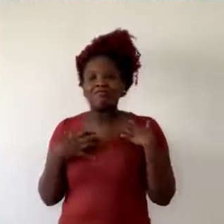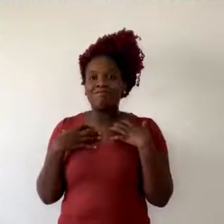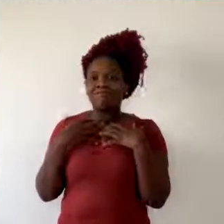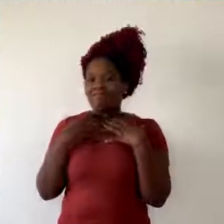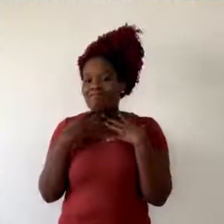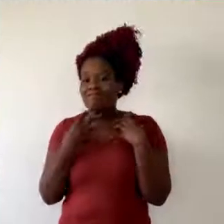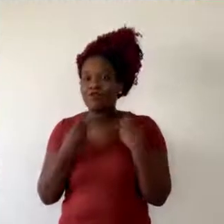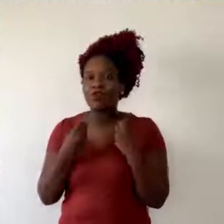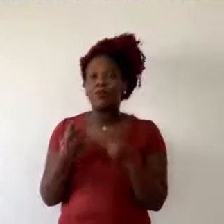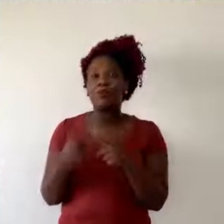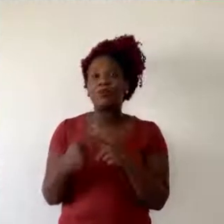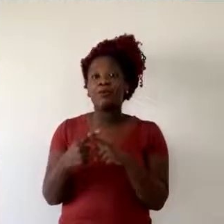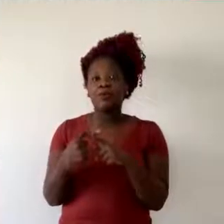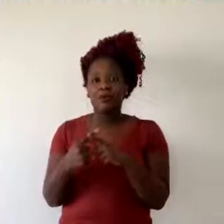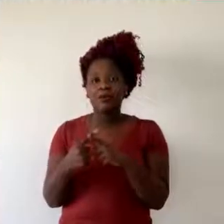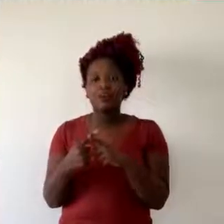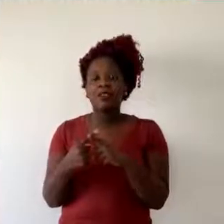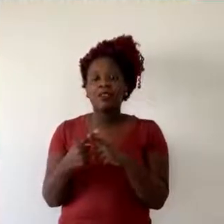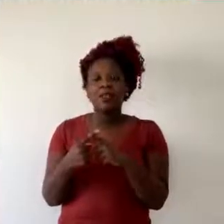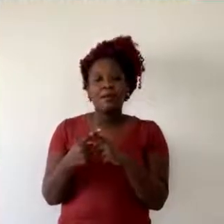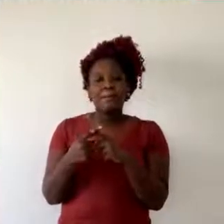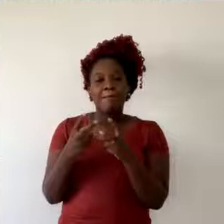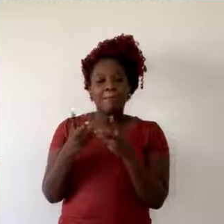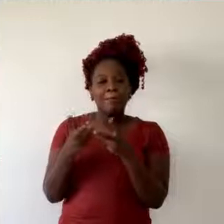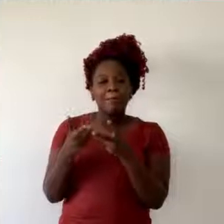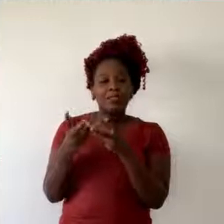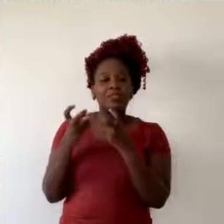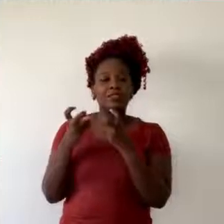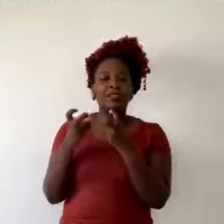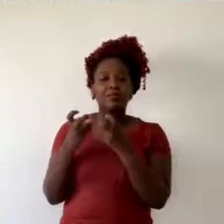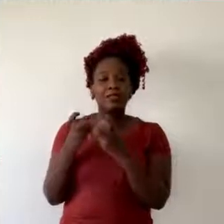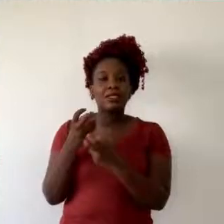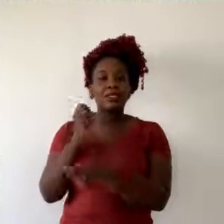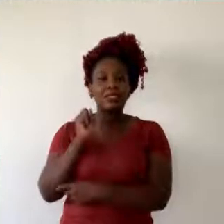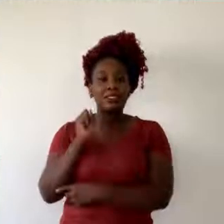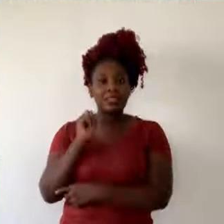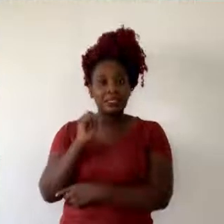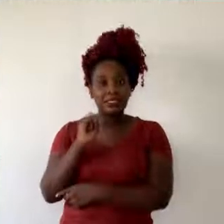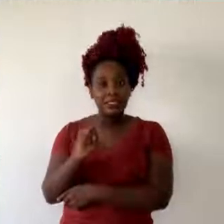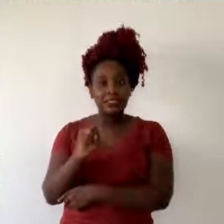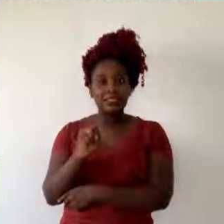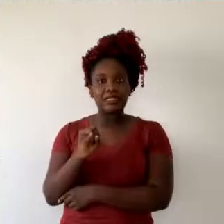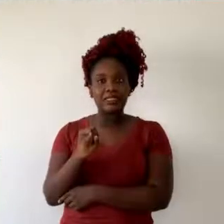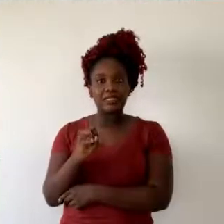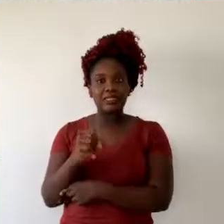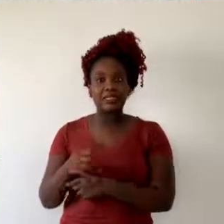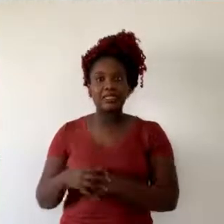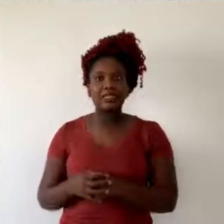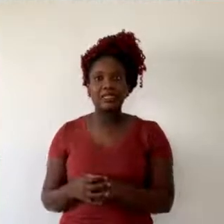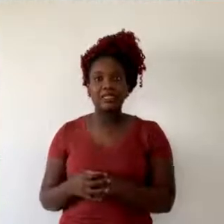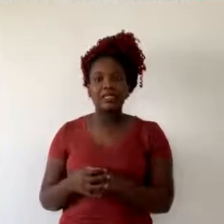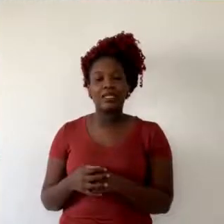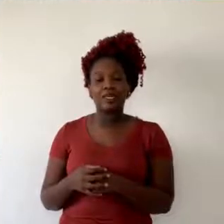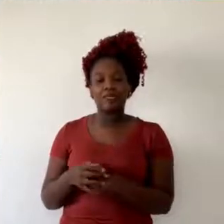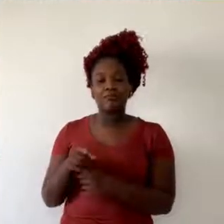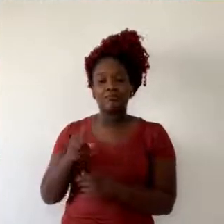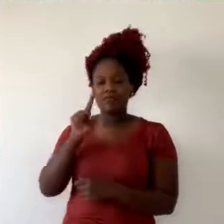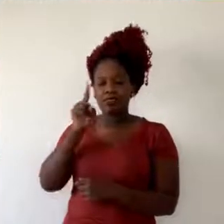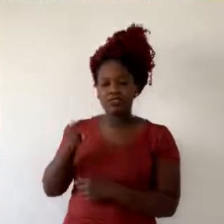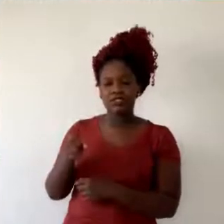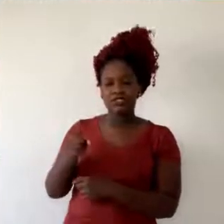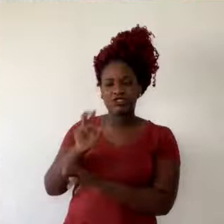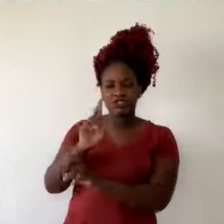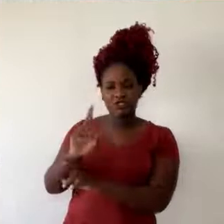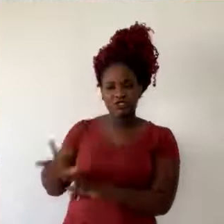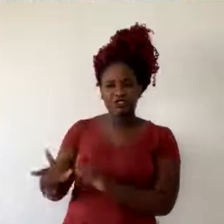discomfort, because you start to see that if you are dehumanizing someone, you are